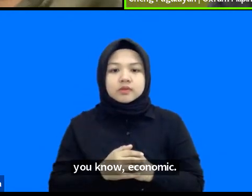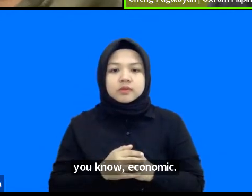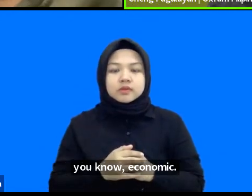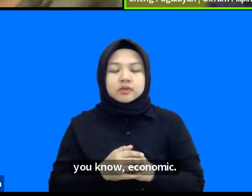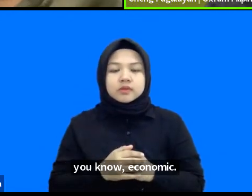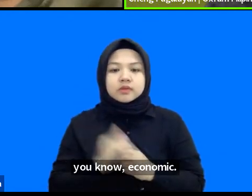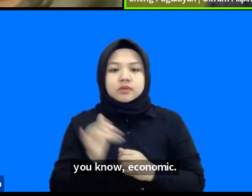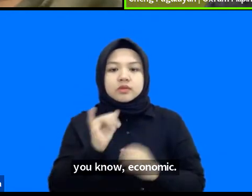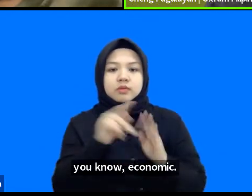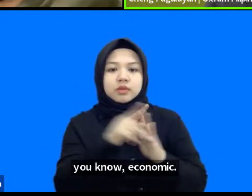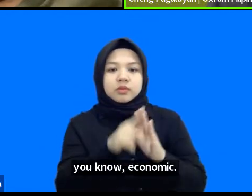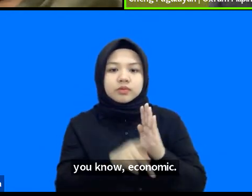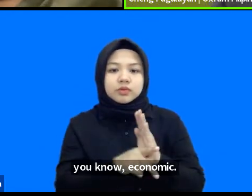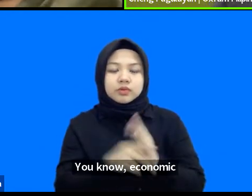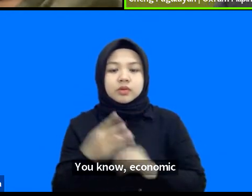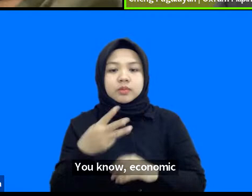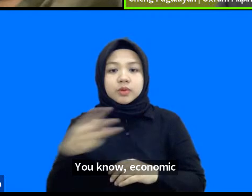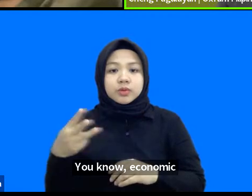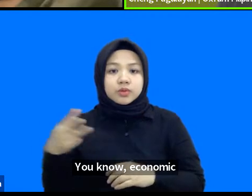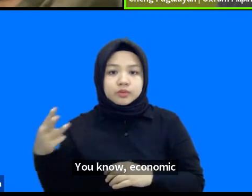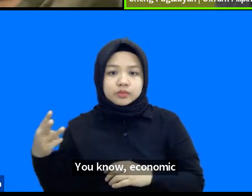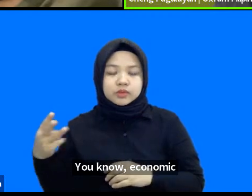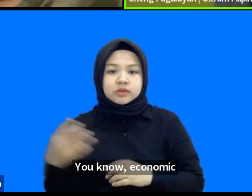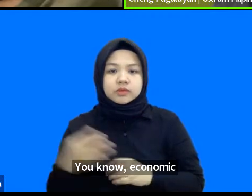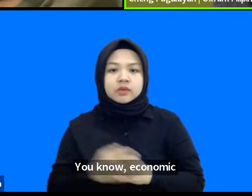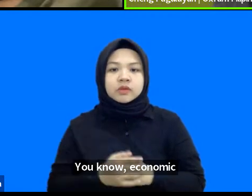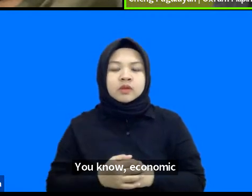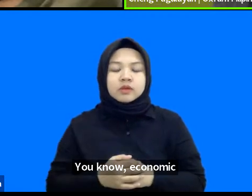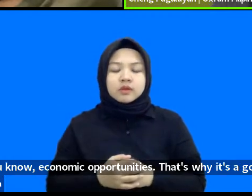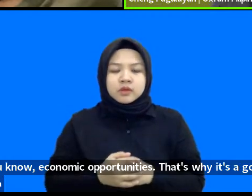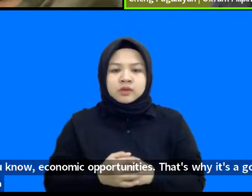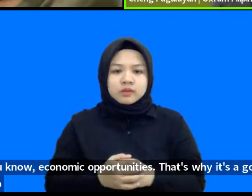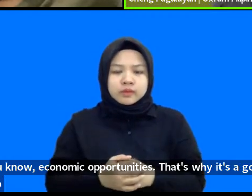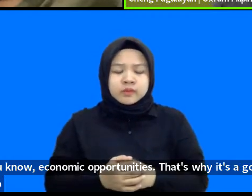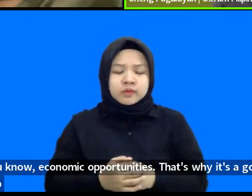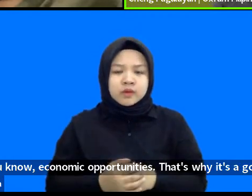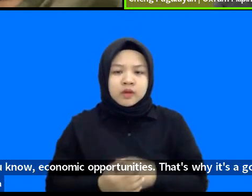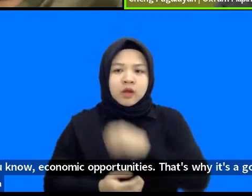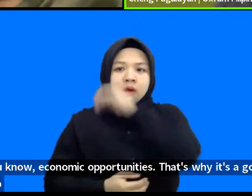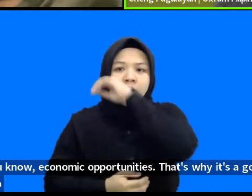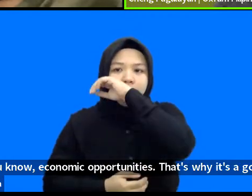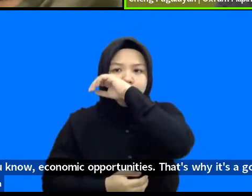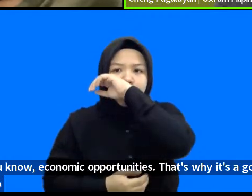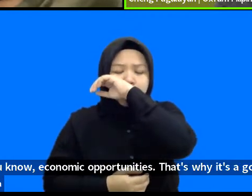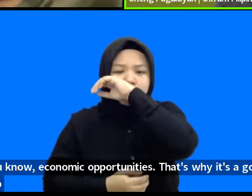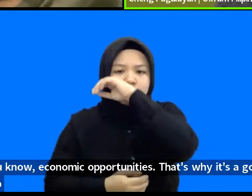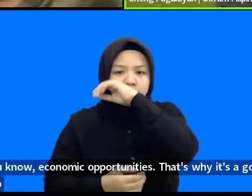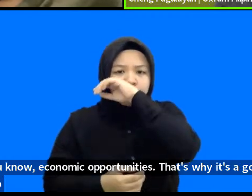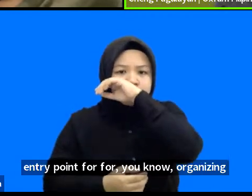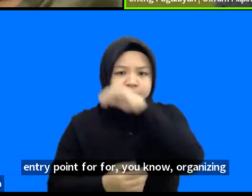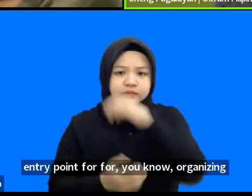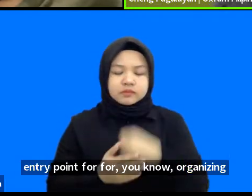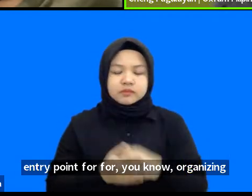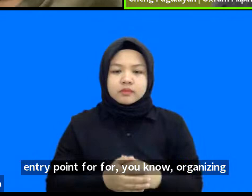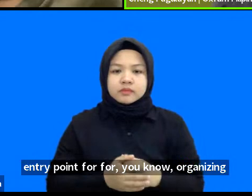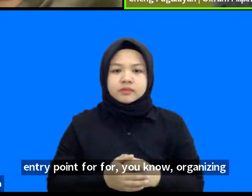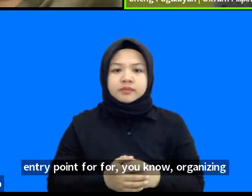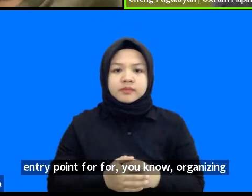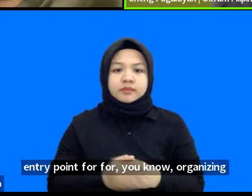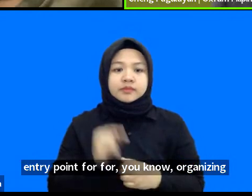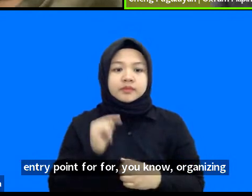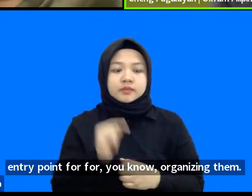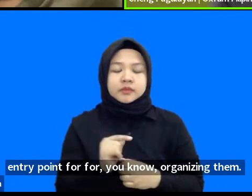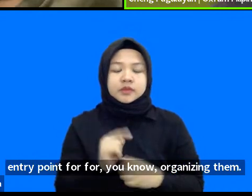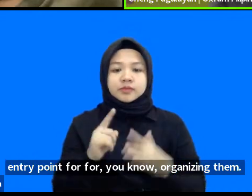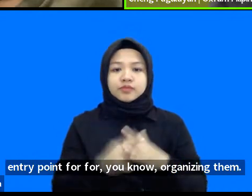economic opportunities. That's why it's a good entry point for organizing them, and